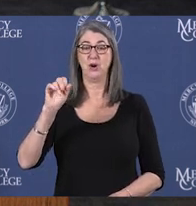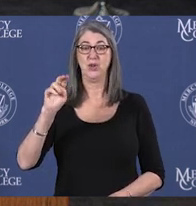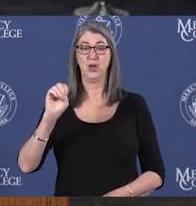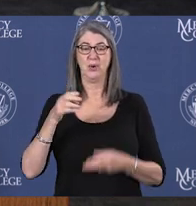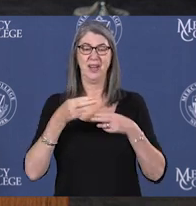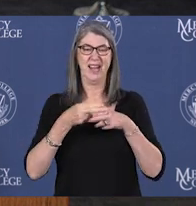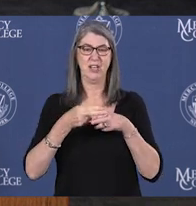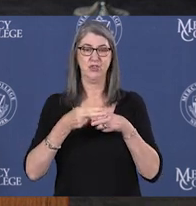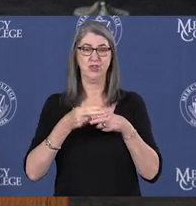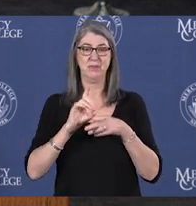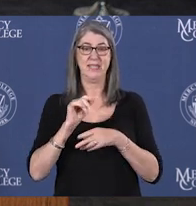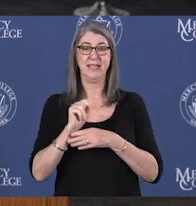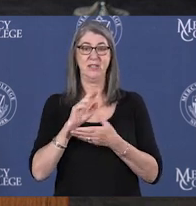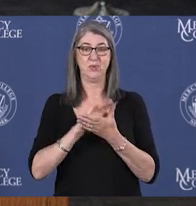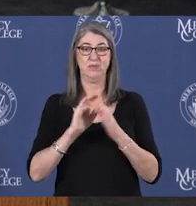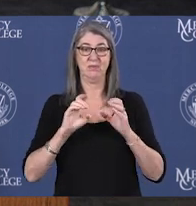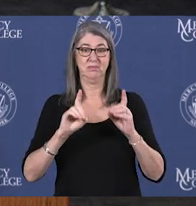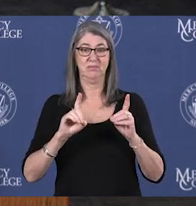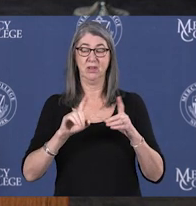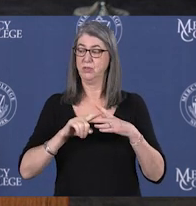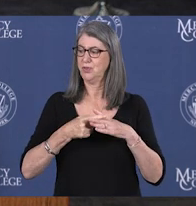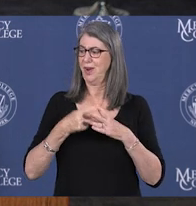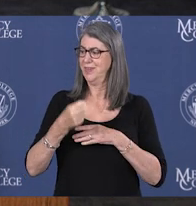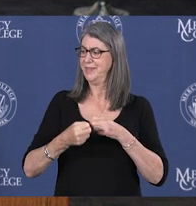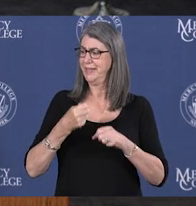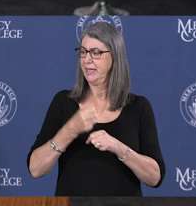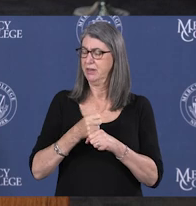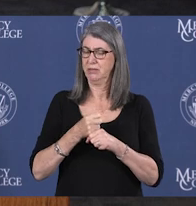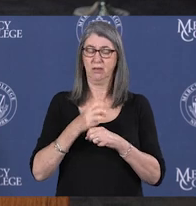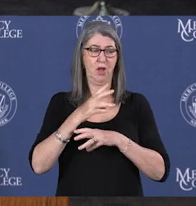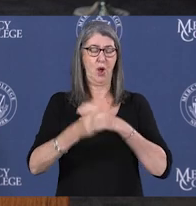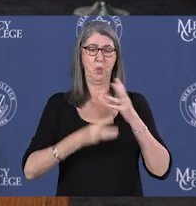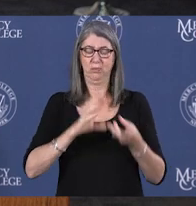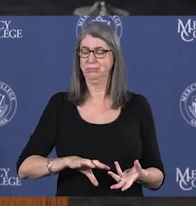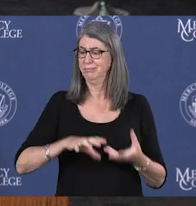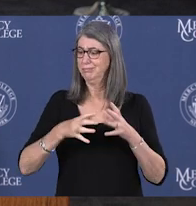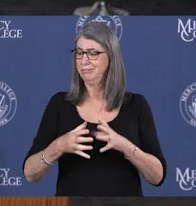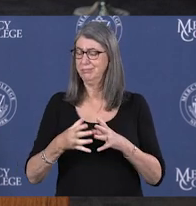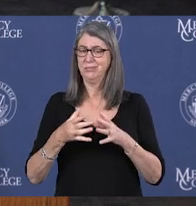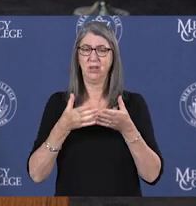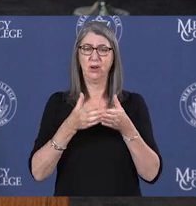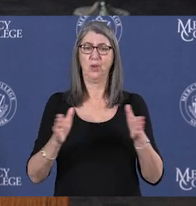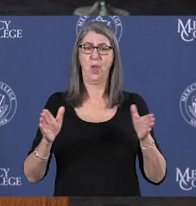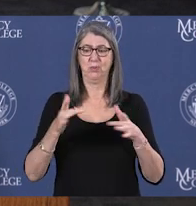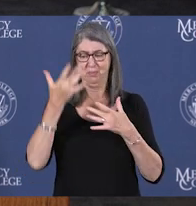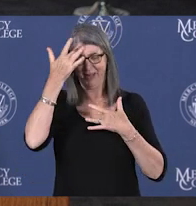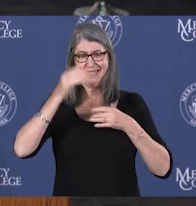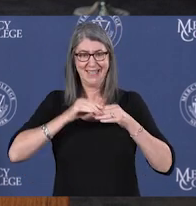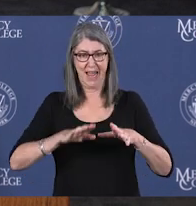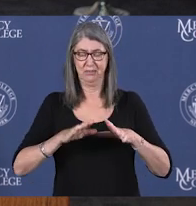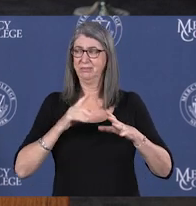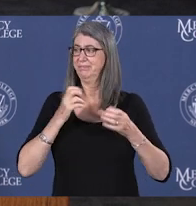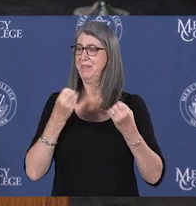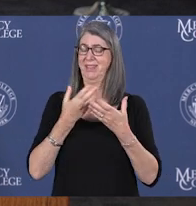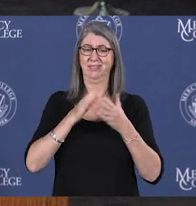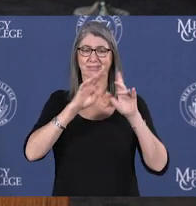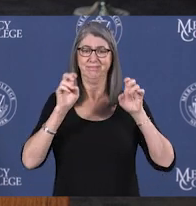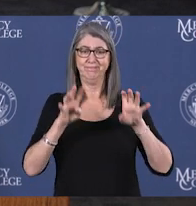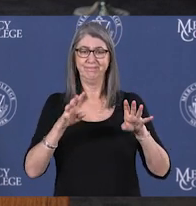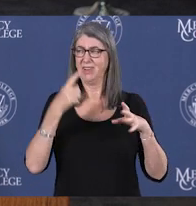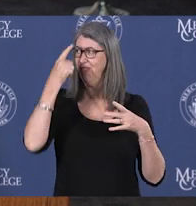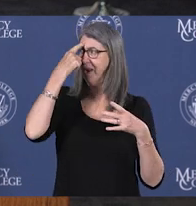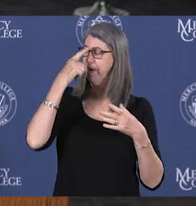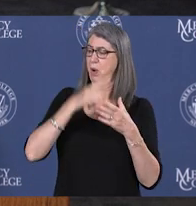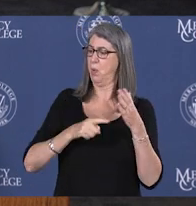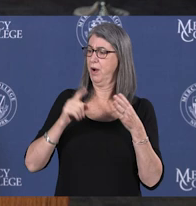Education. As we started this academic year, with our world racked by a global pandemic and much uncertainty, all I could think about